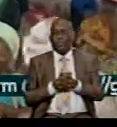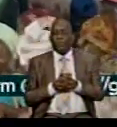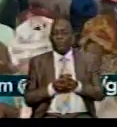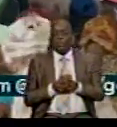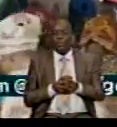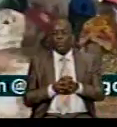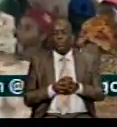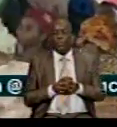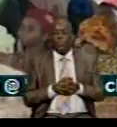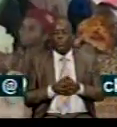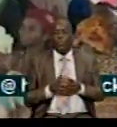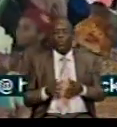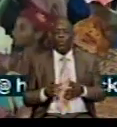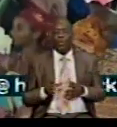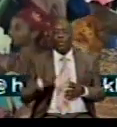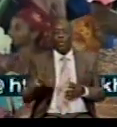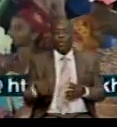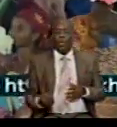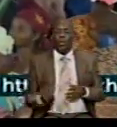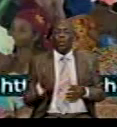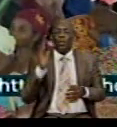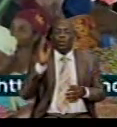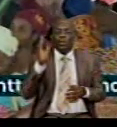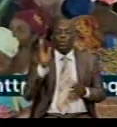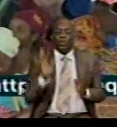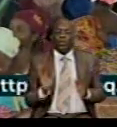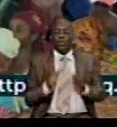Next testifier. Témoignage suivant.